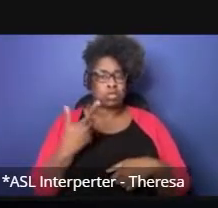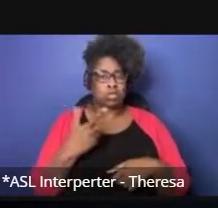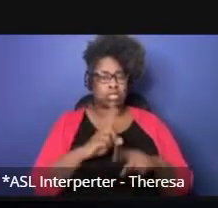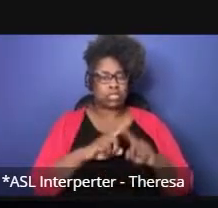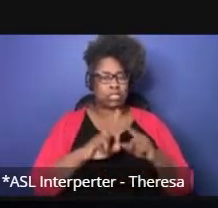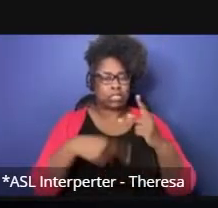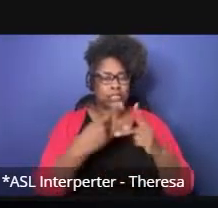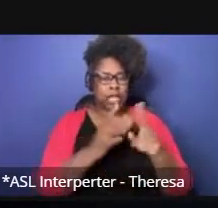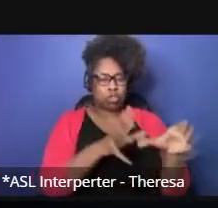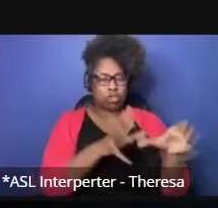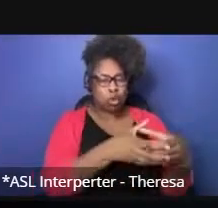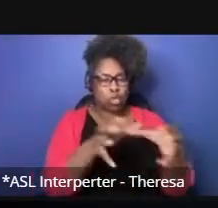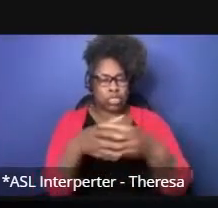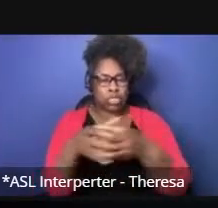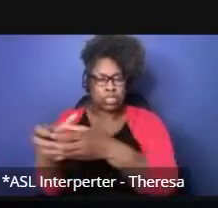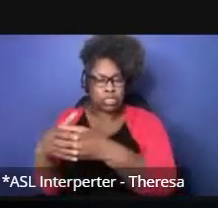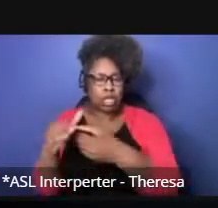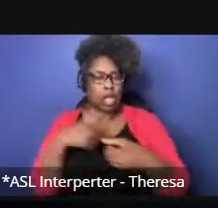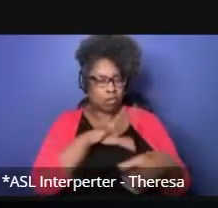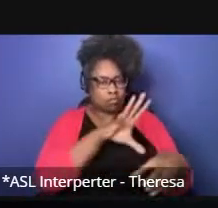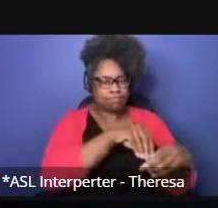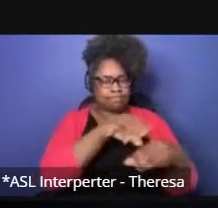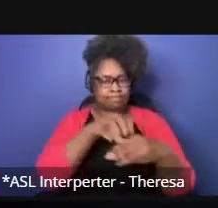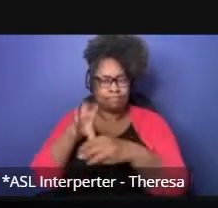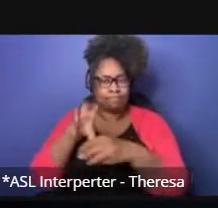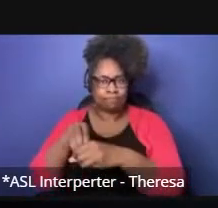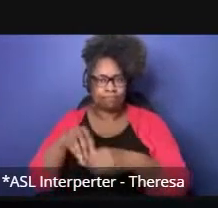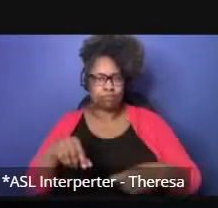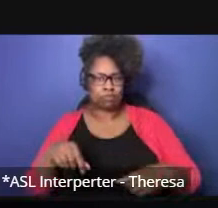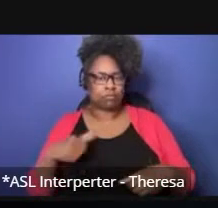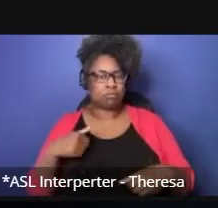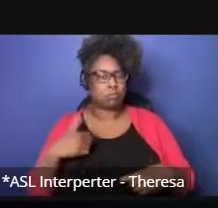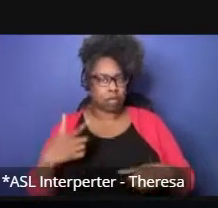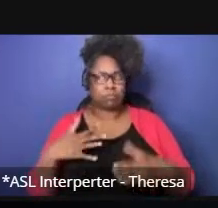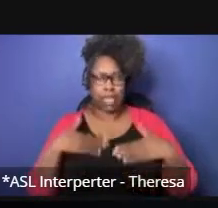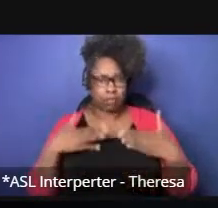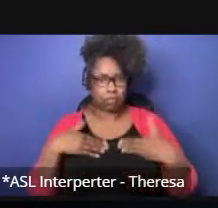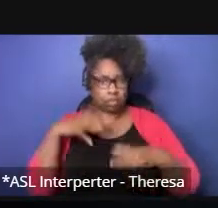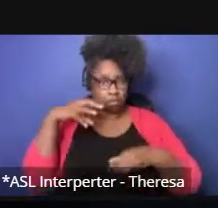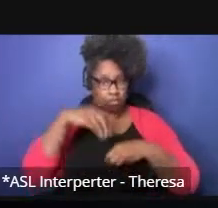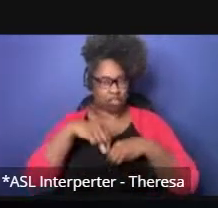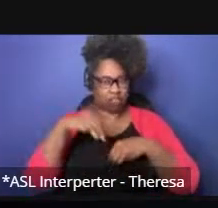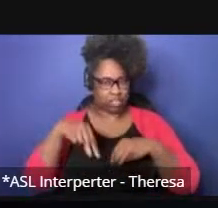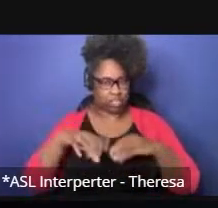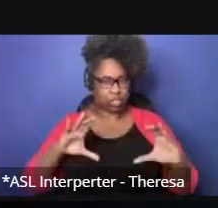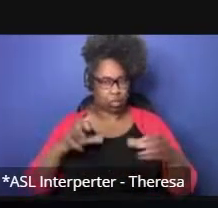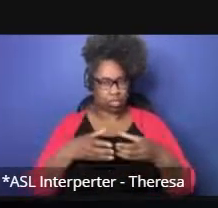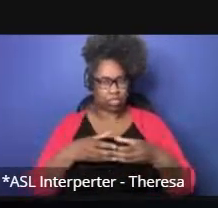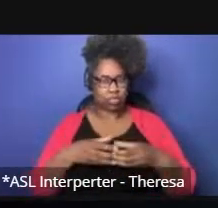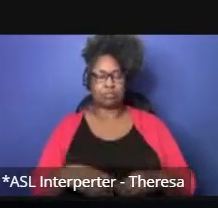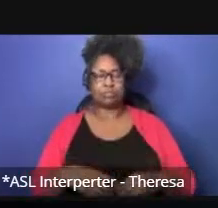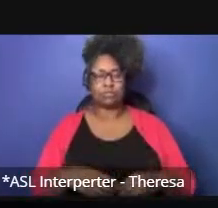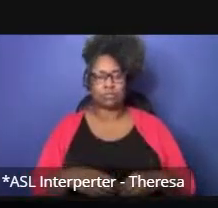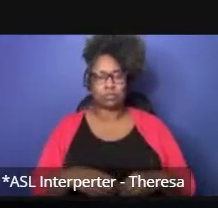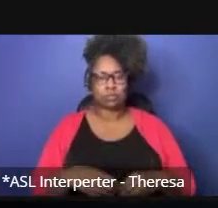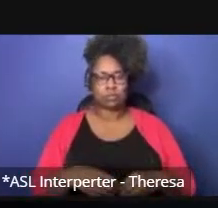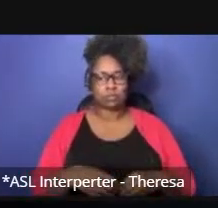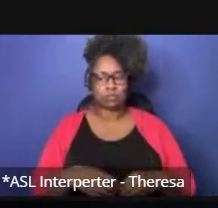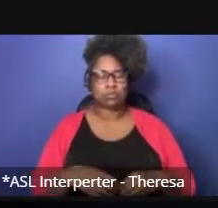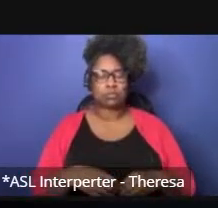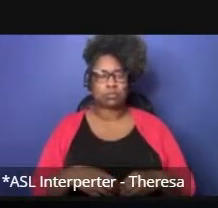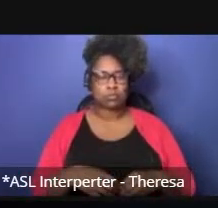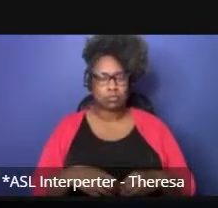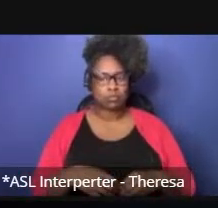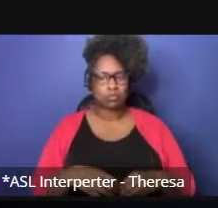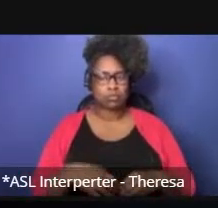of coalitions and very happy to be part of this. And especially being in